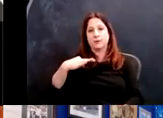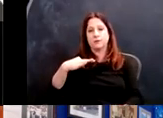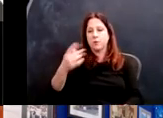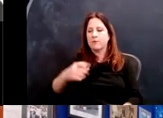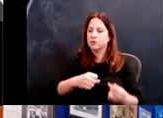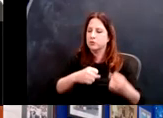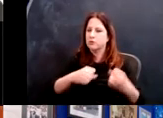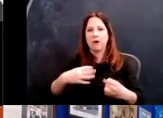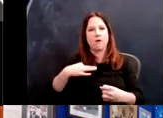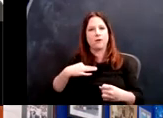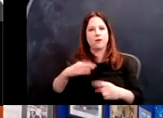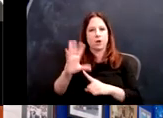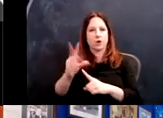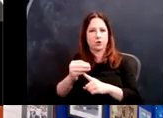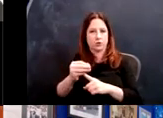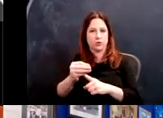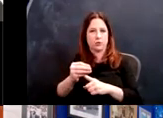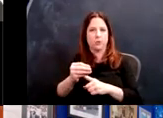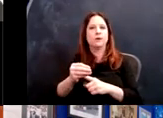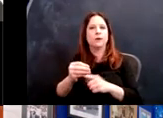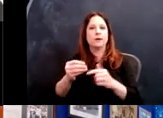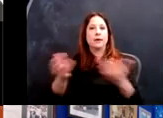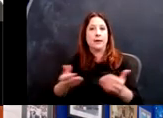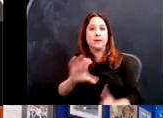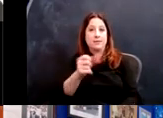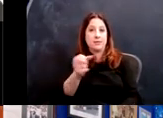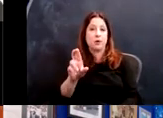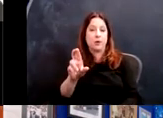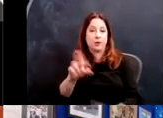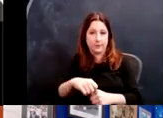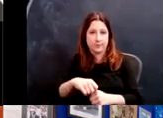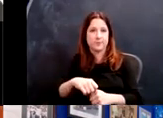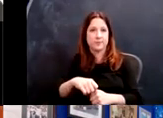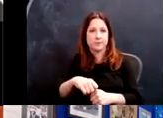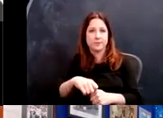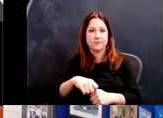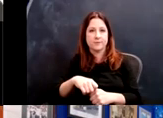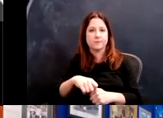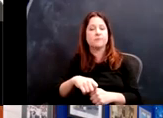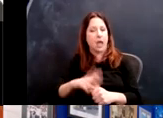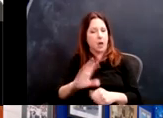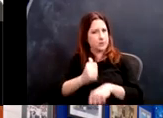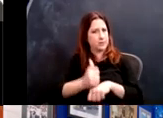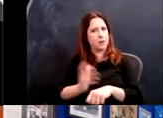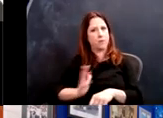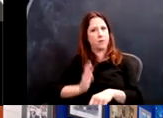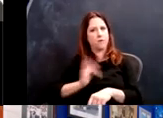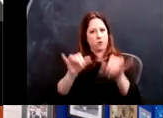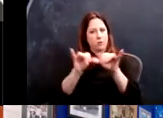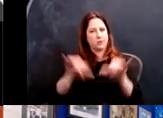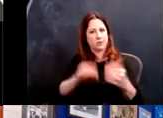volunteer culture in our centers, and we do have a formal system to kind of track